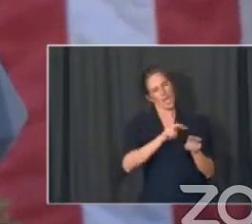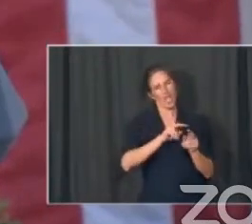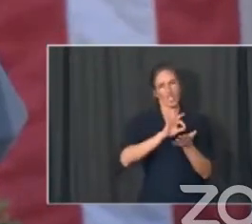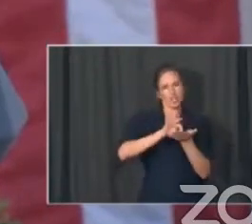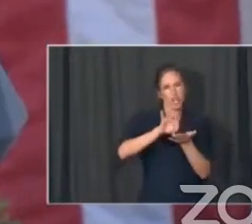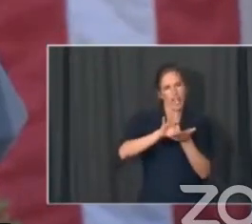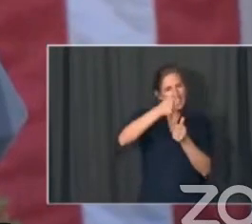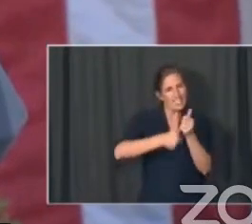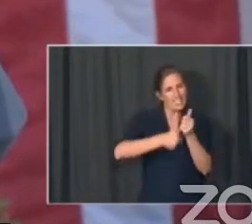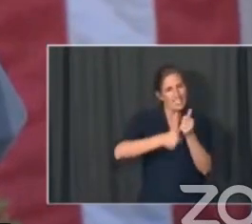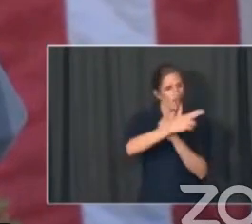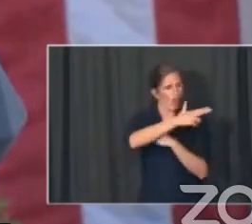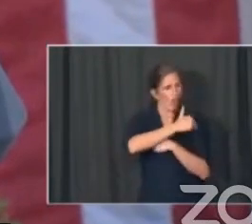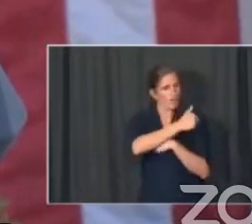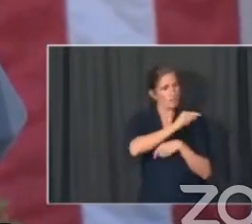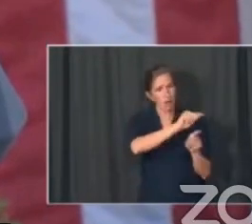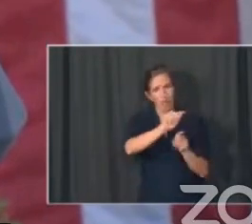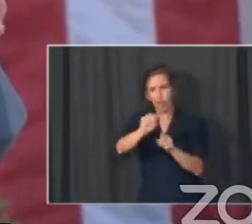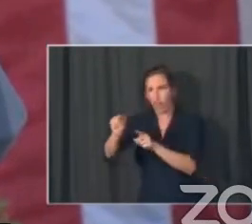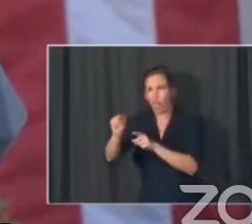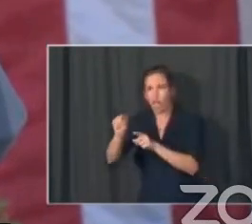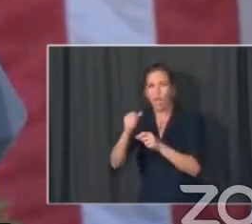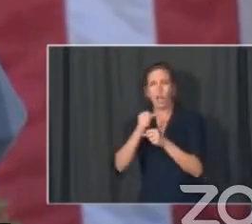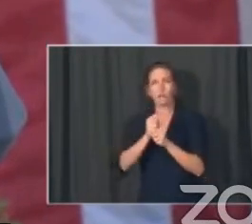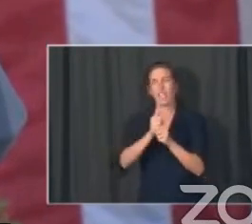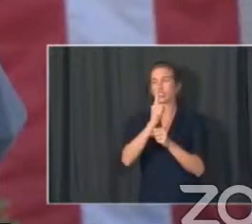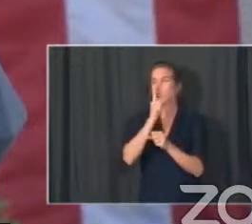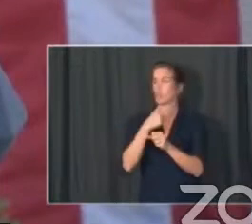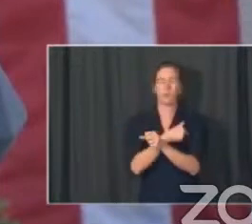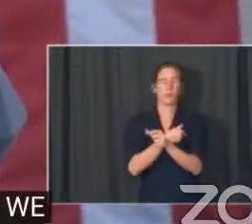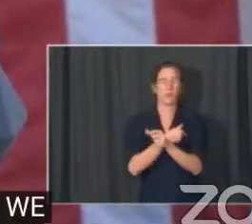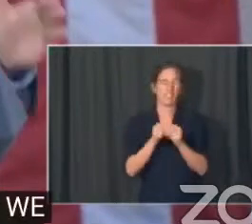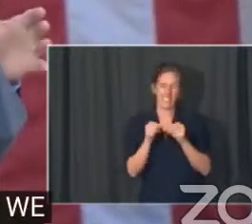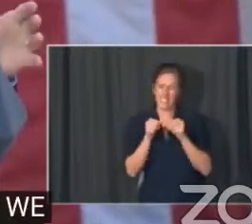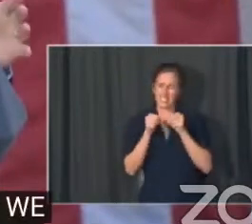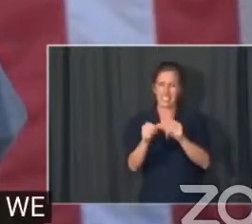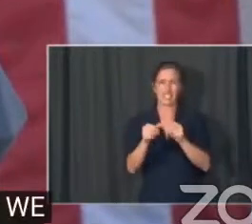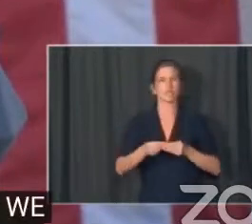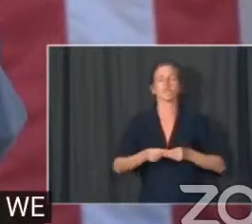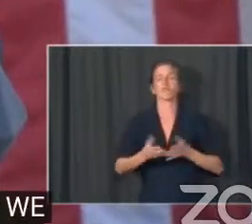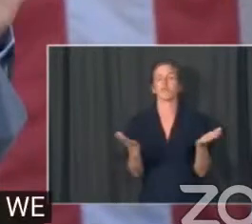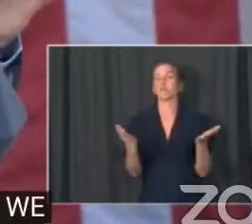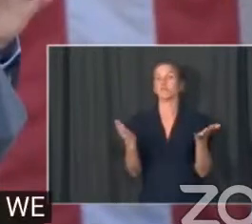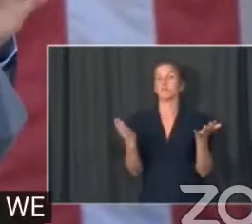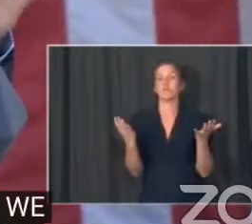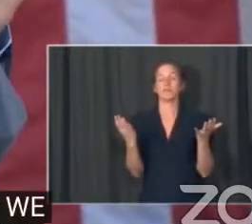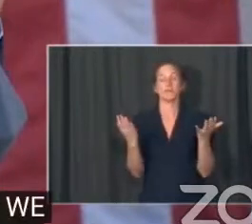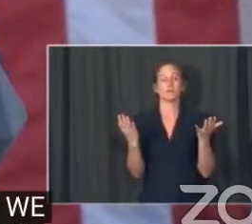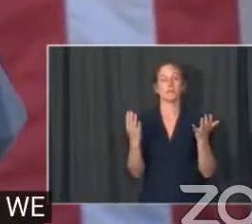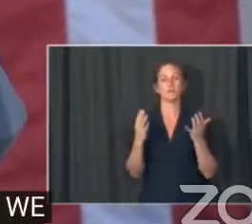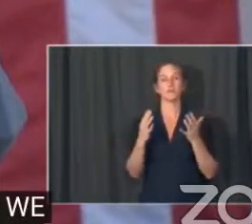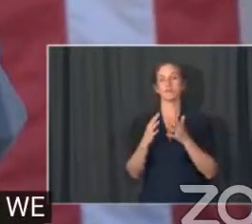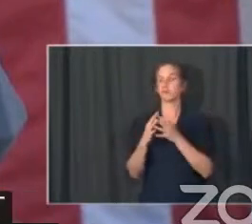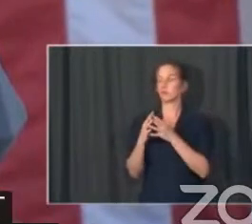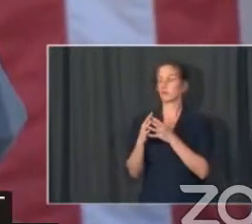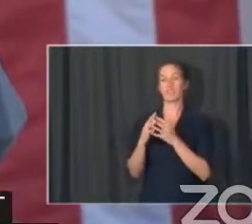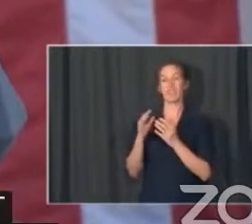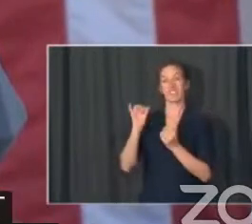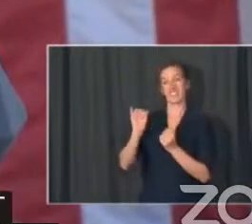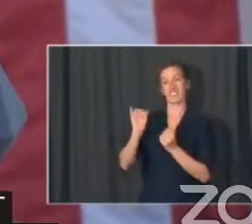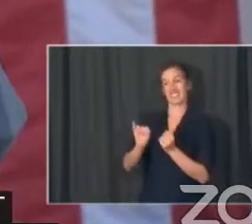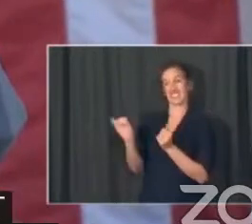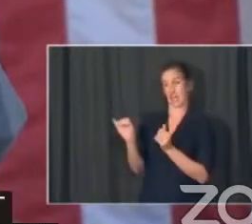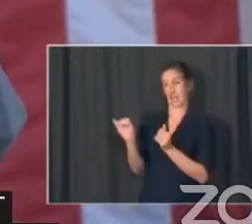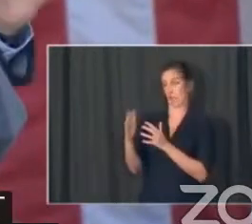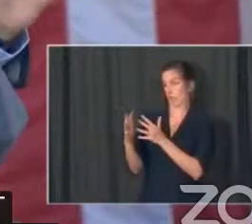said, virus. Mr. President, on that extraordinary record in Hemos America where entregado, no American who's ever required a venilator has ever been denied